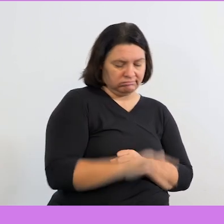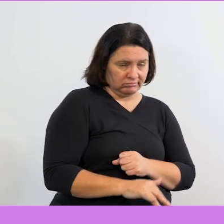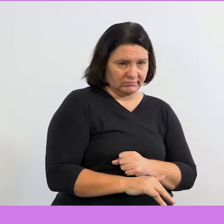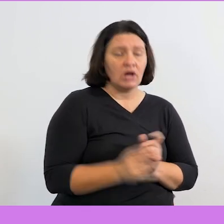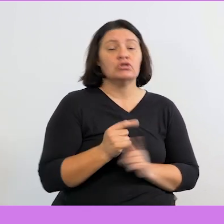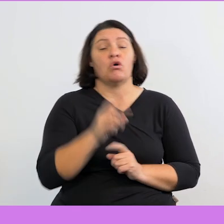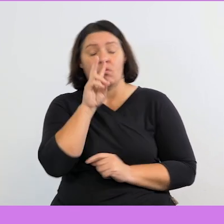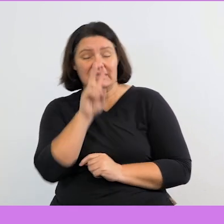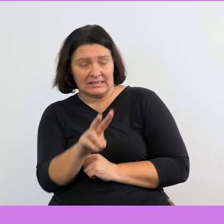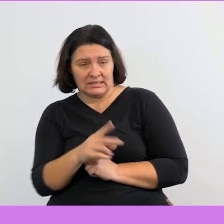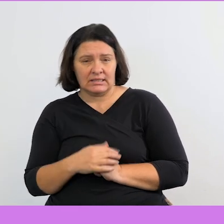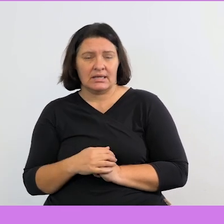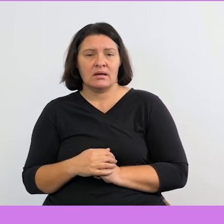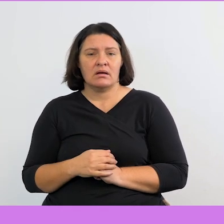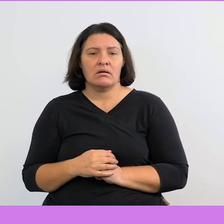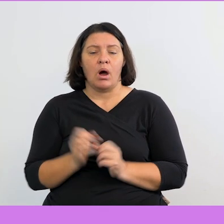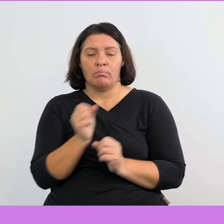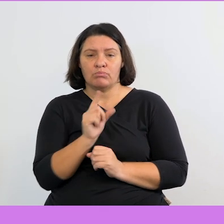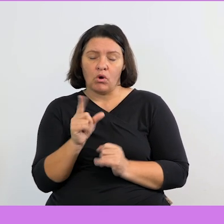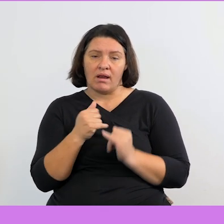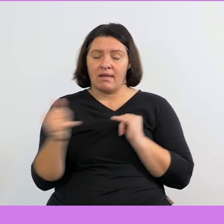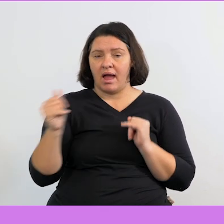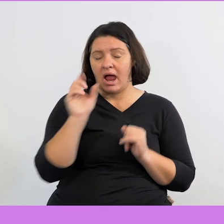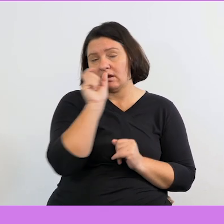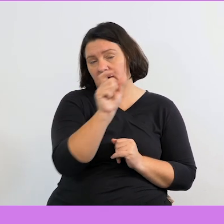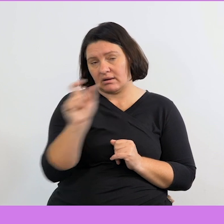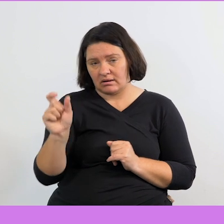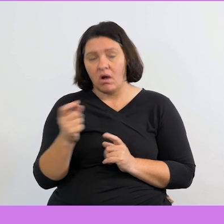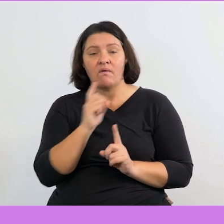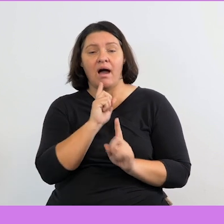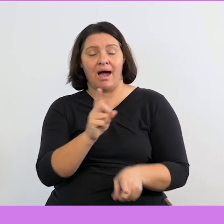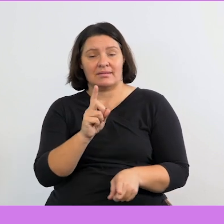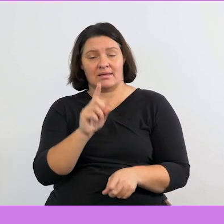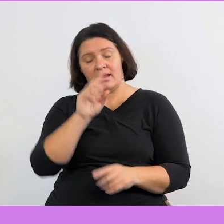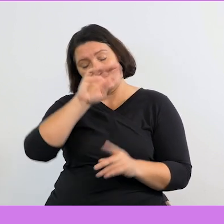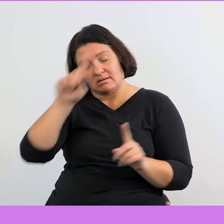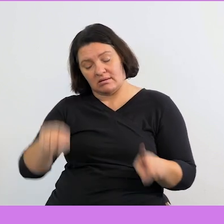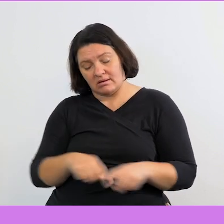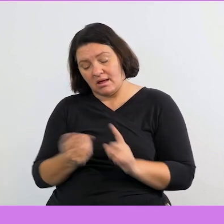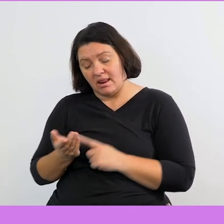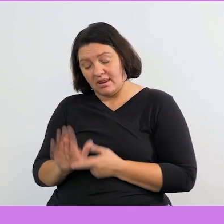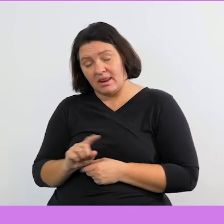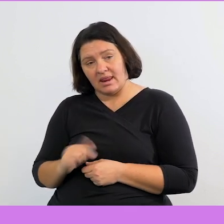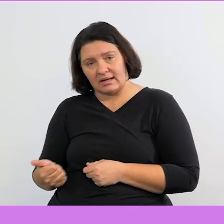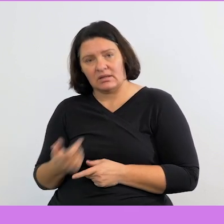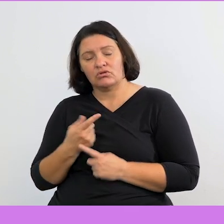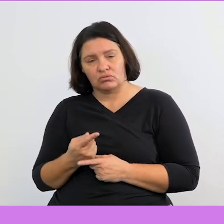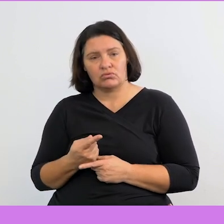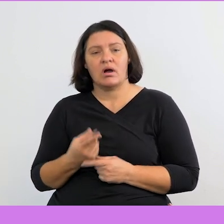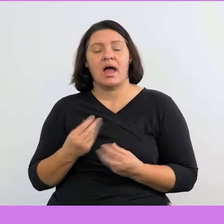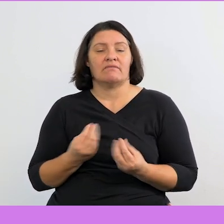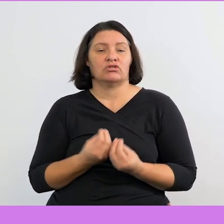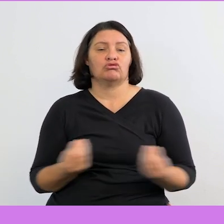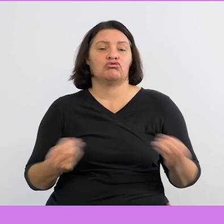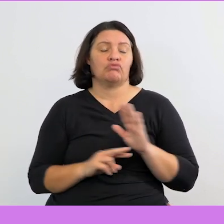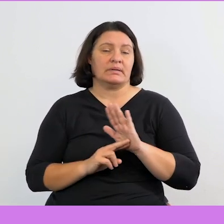what is the question? It says, draw a broken line graph on the answer sheet that's on the next slide to represent the